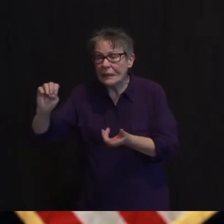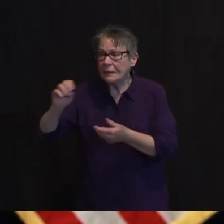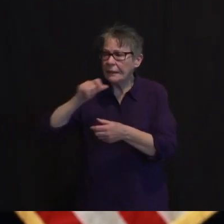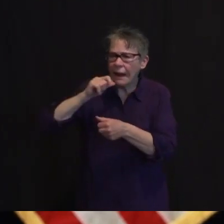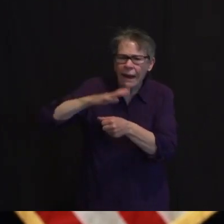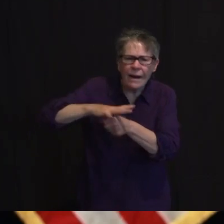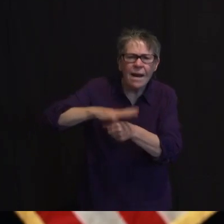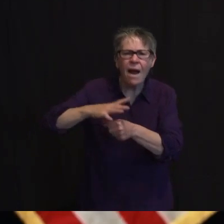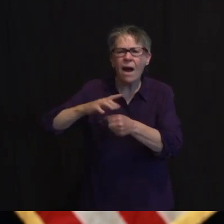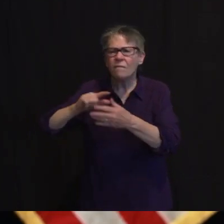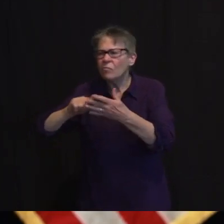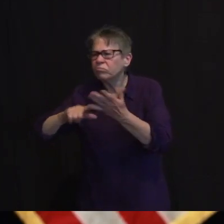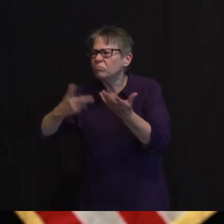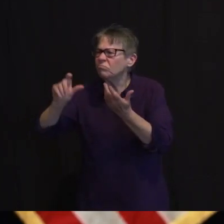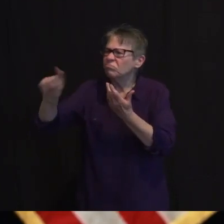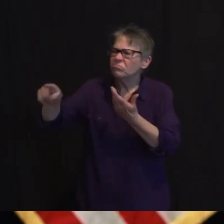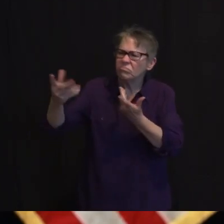died?